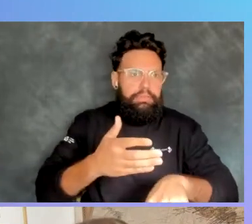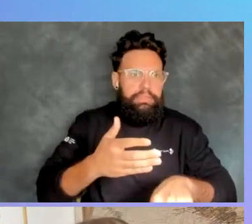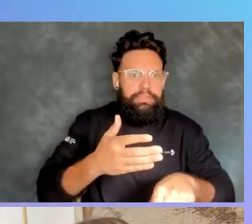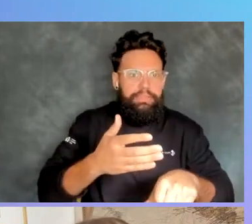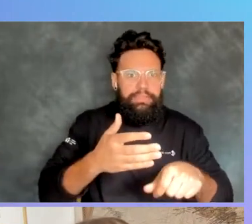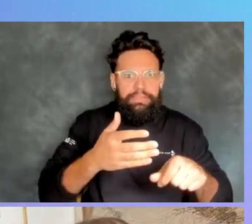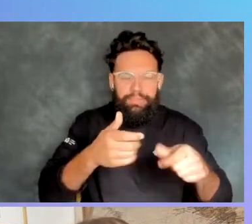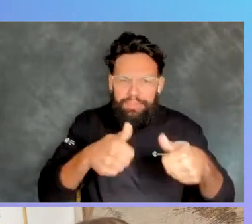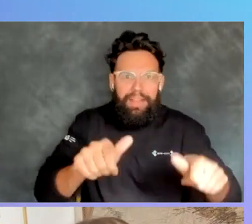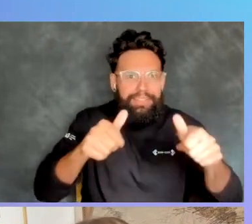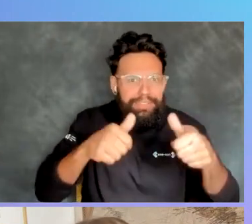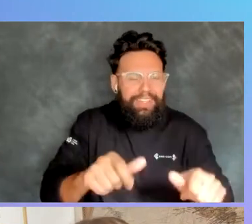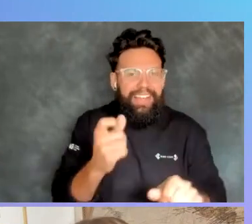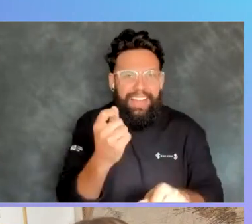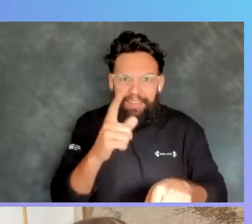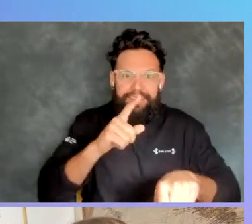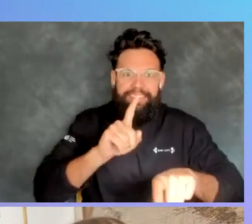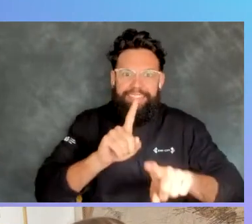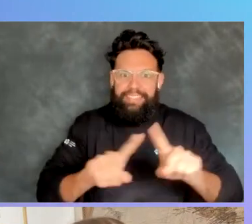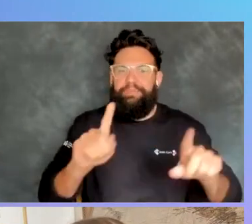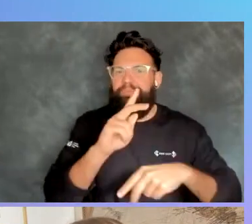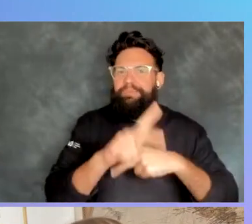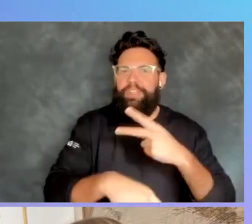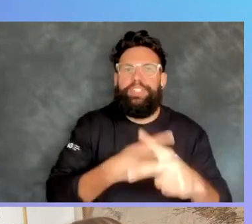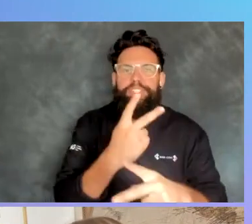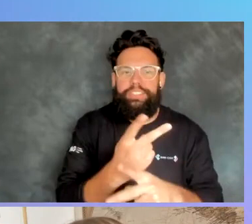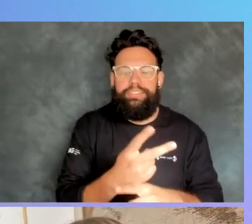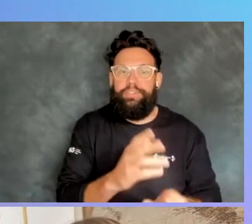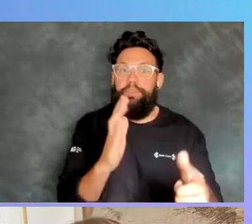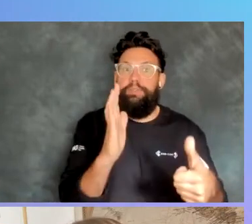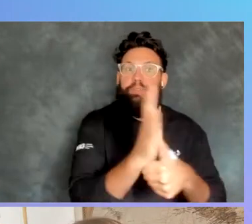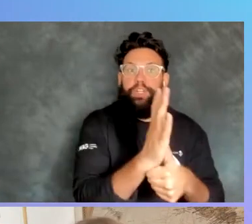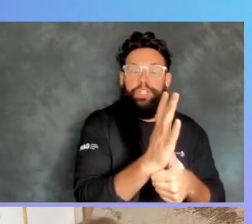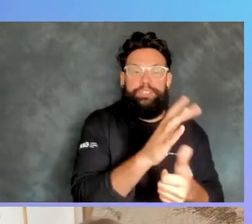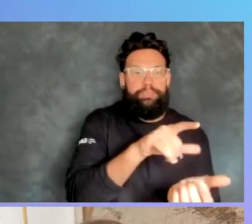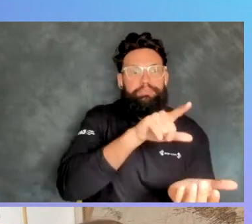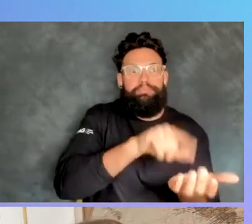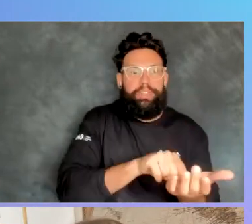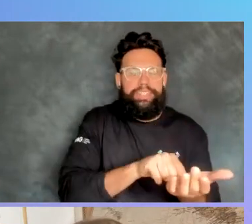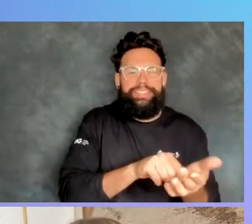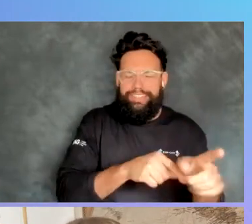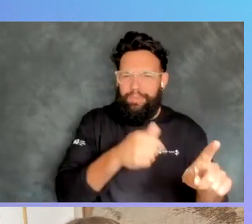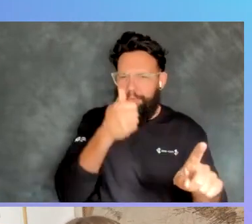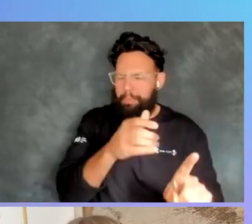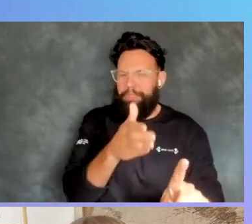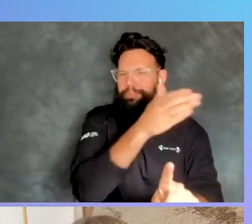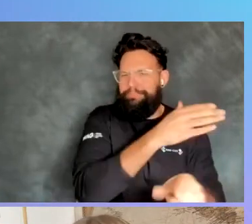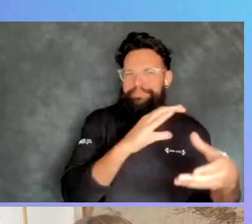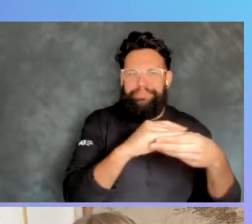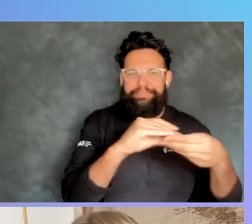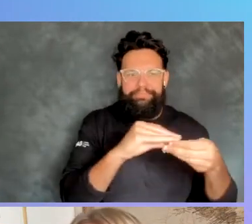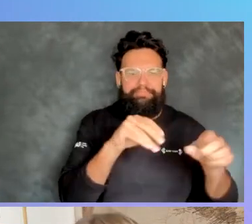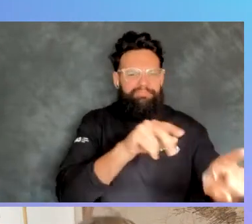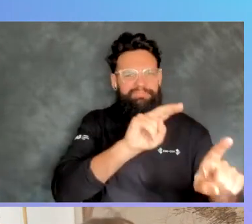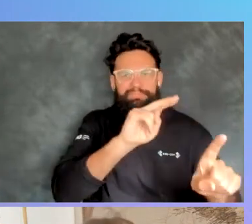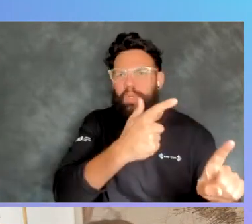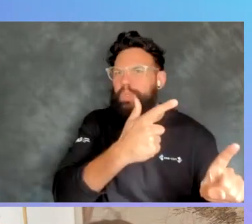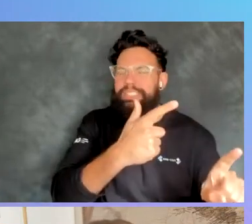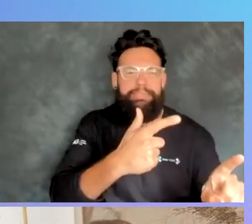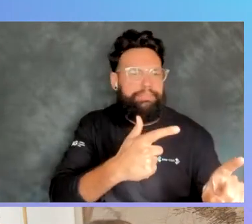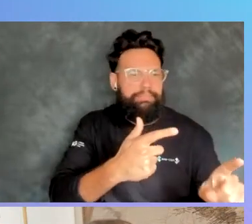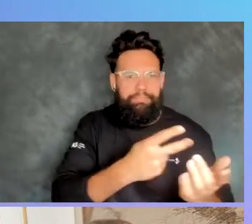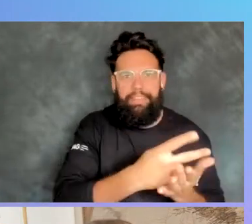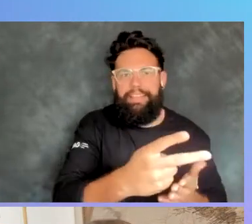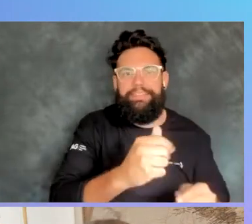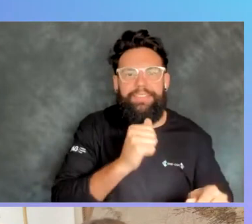original image from the class website that we printed out as is. If you remember, that one did not work. Then we had the first